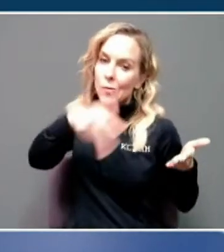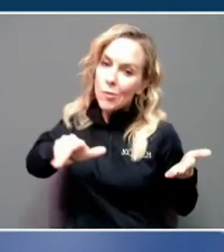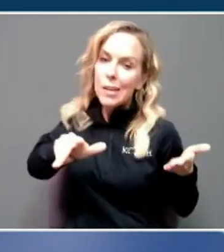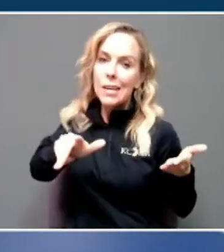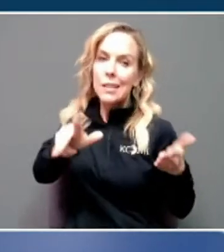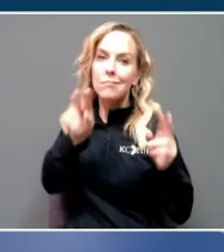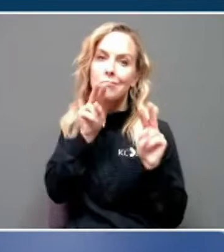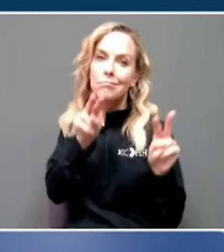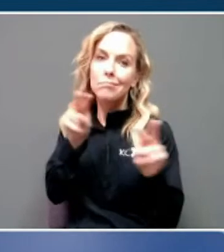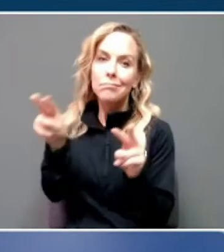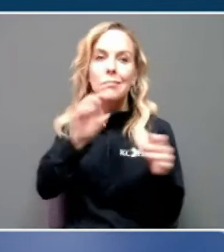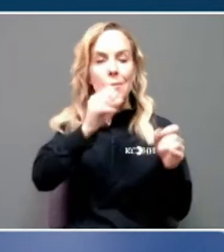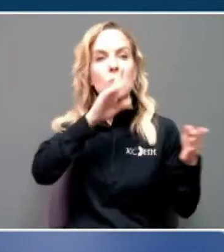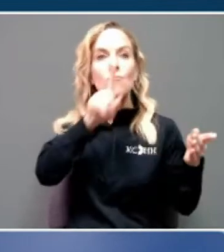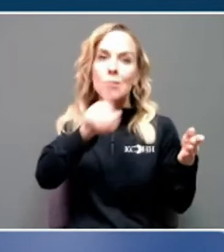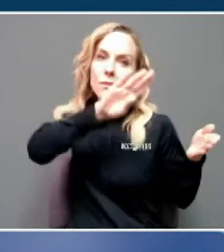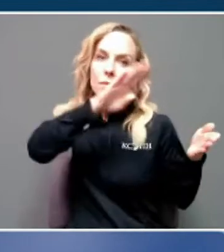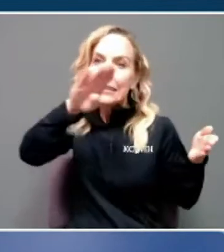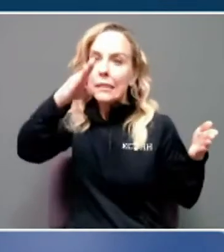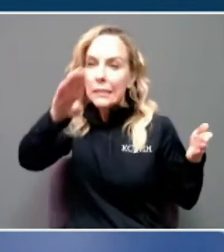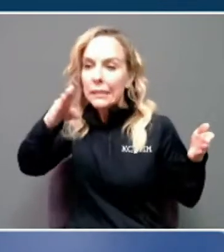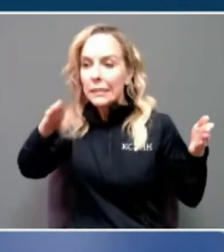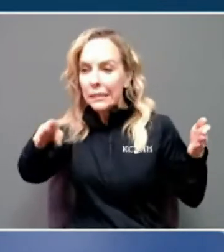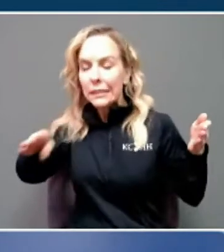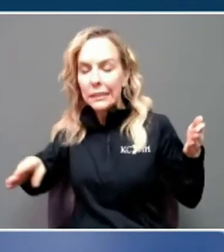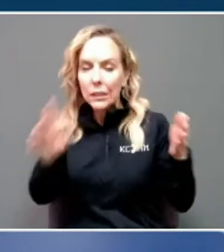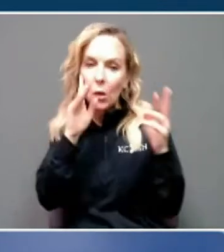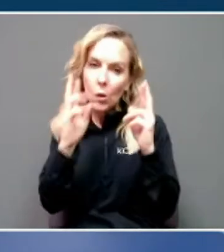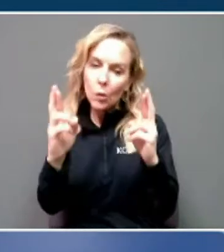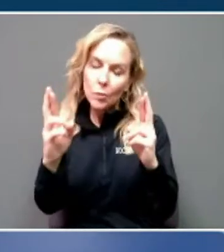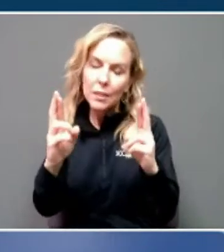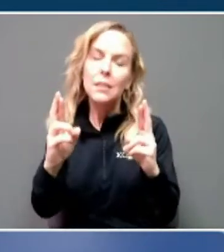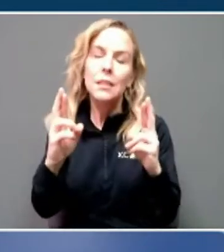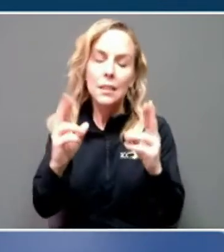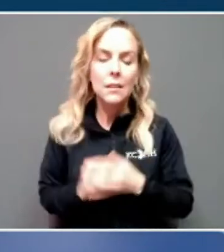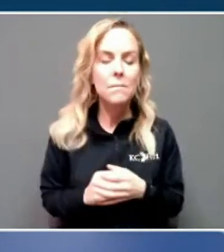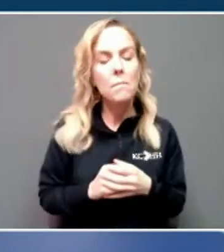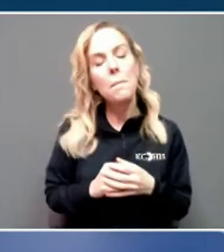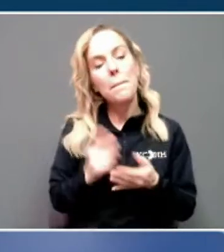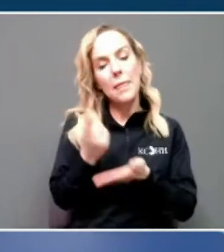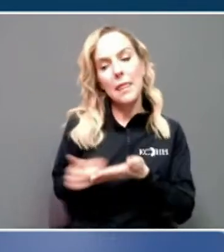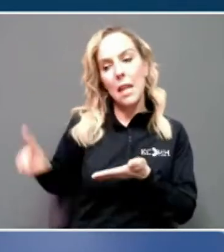quickly as it rose. So just last week's